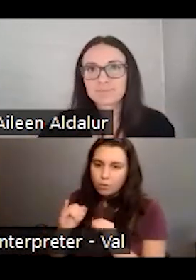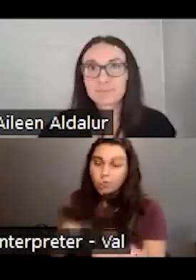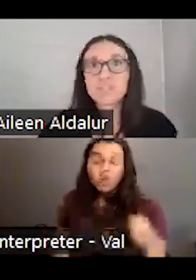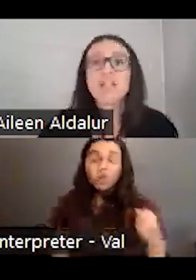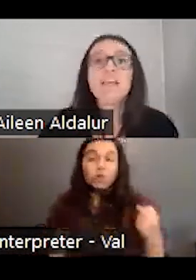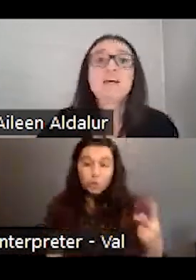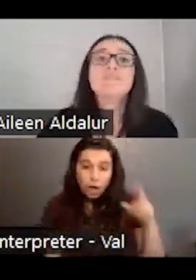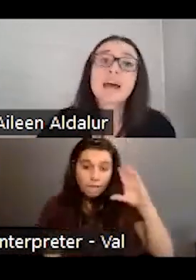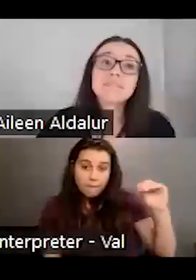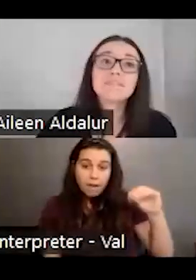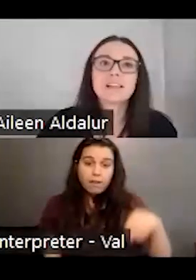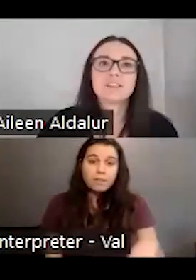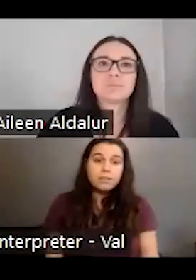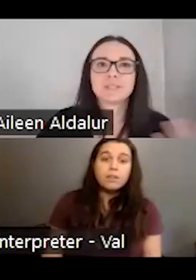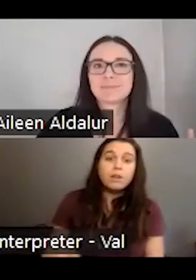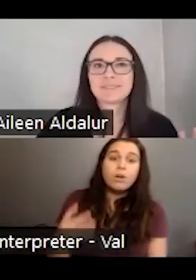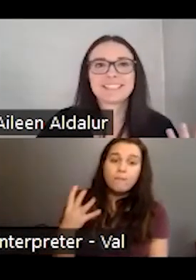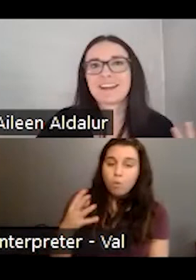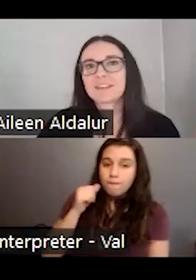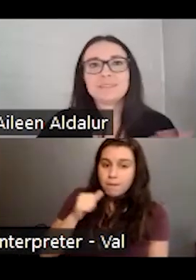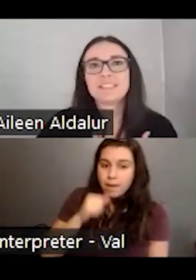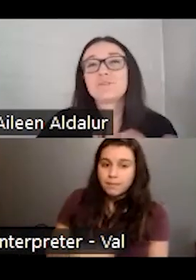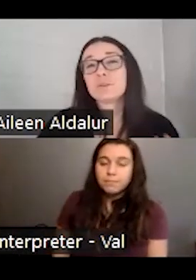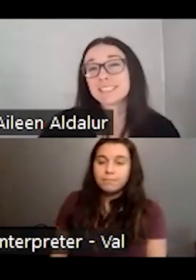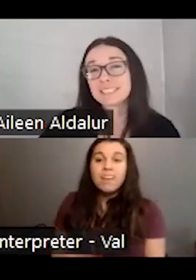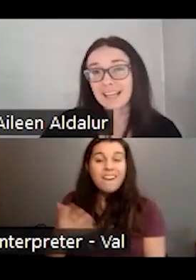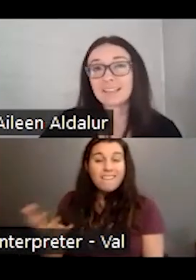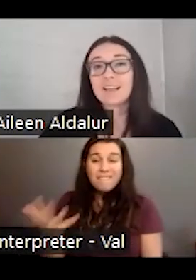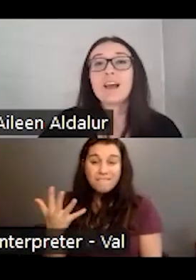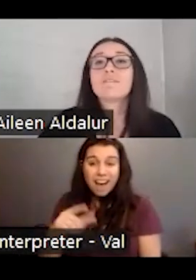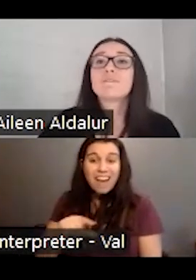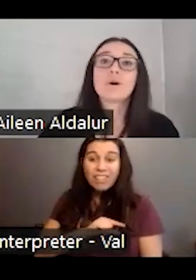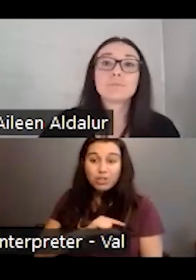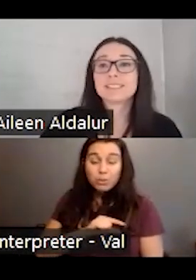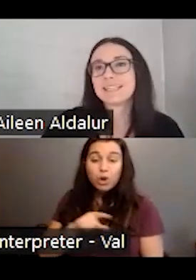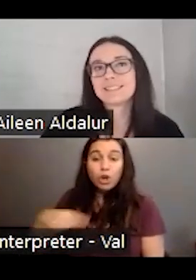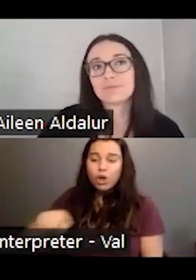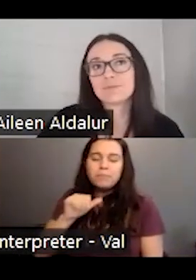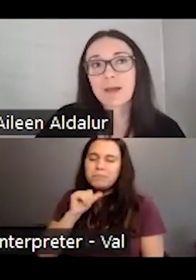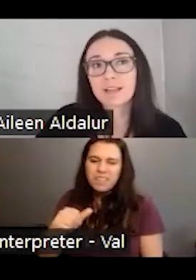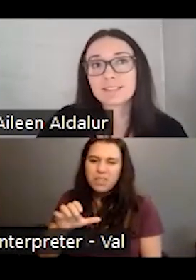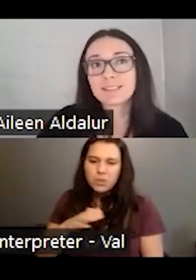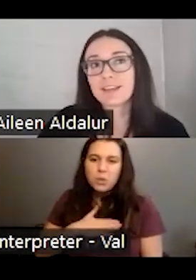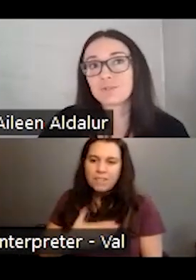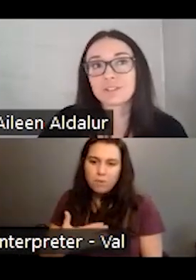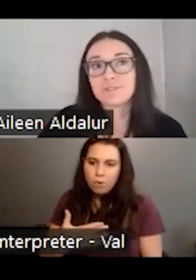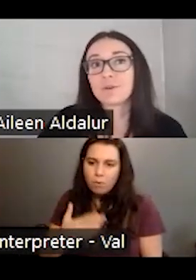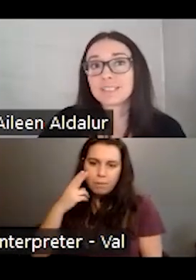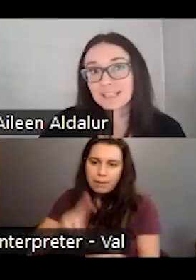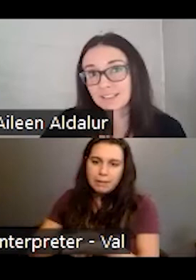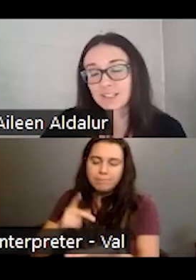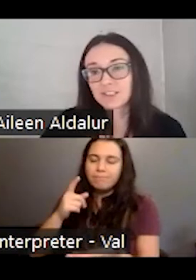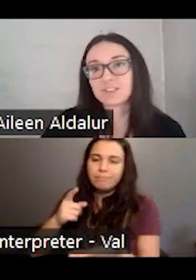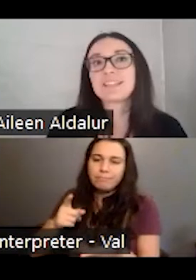females. 5 of the eligible participants did not complete the informed consent, 4 because they did not respond to schedule their